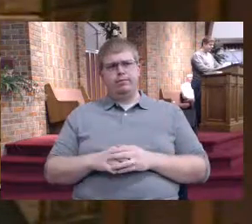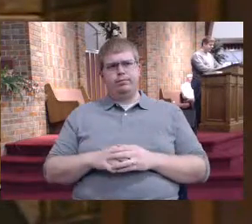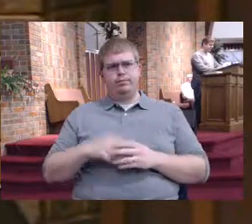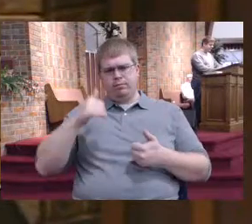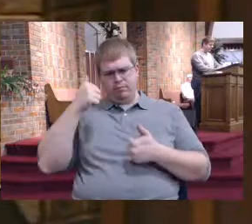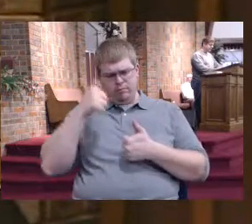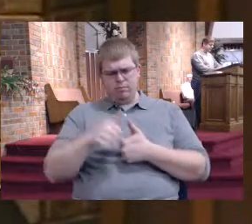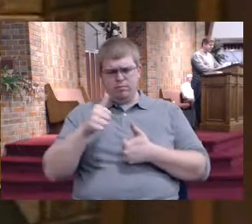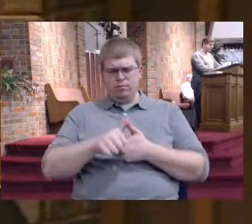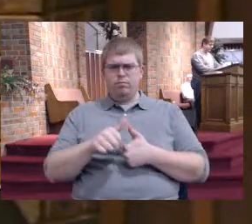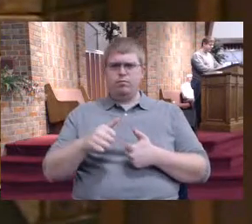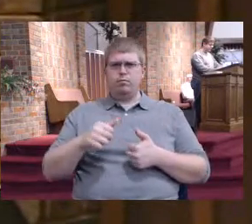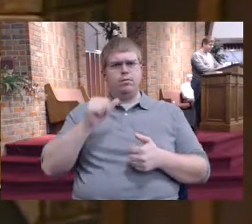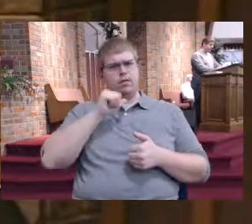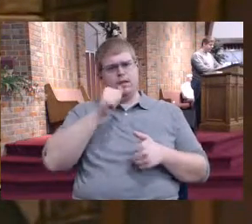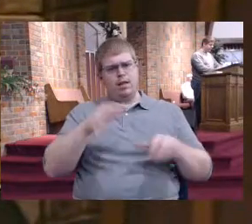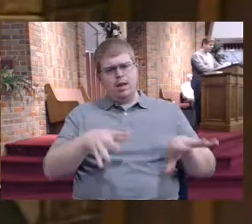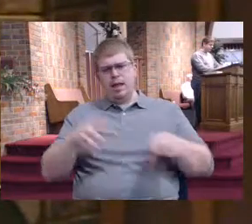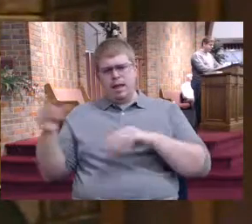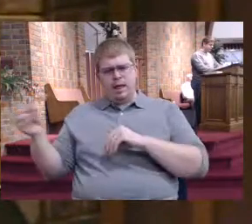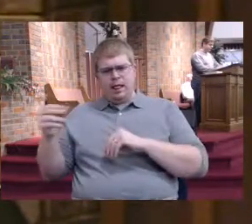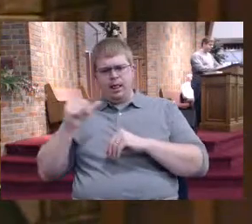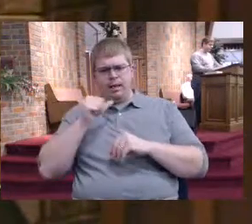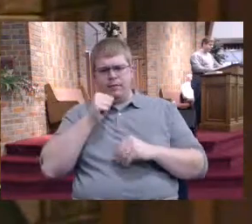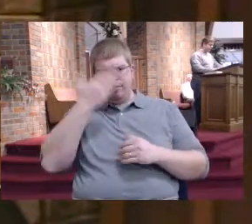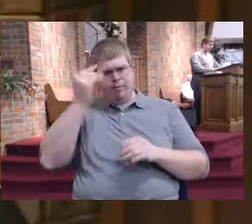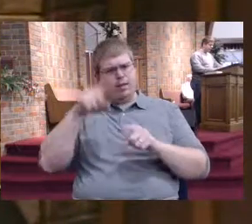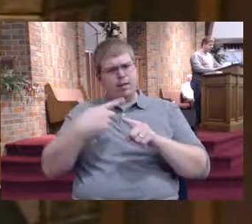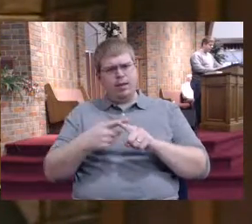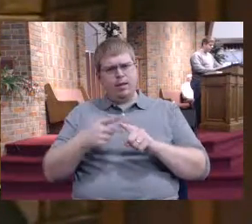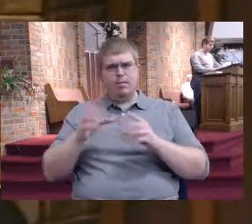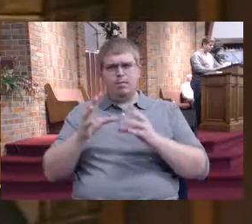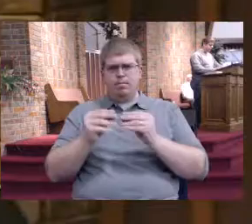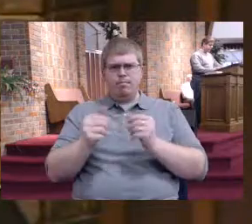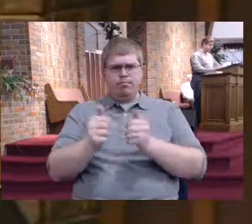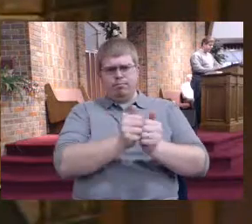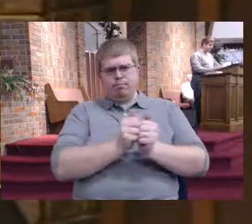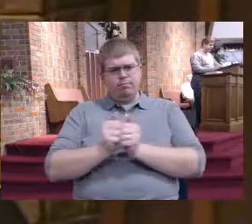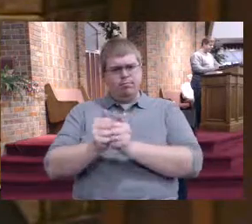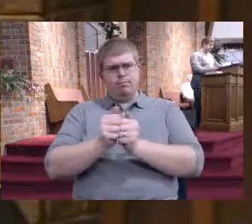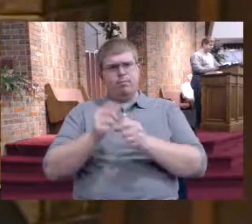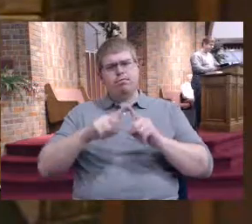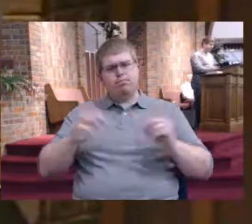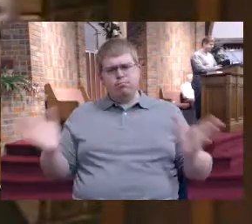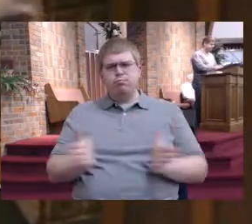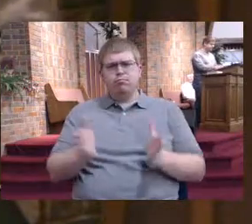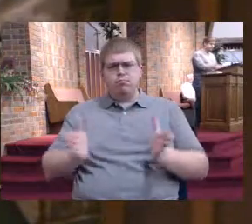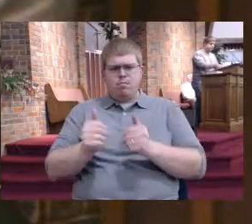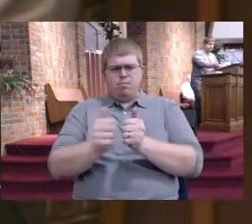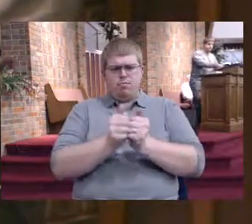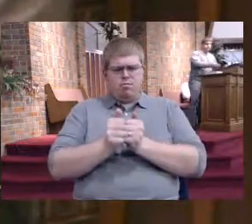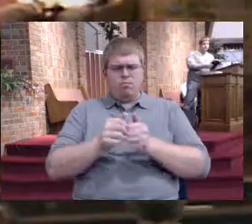together, as is the habit of some, but encouraging one another, and all the more as you see the day drawing near.